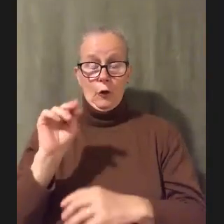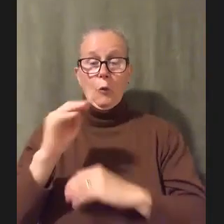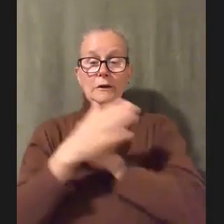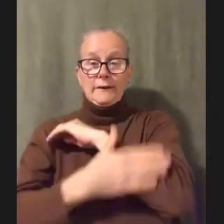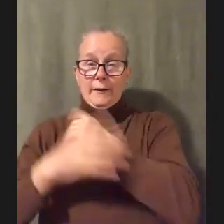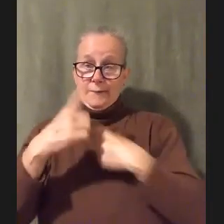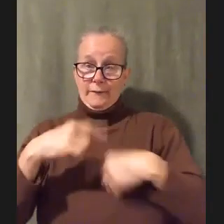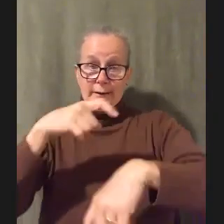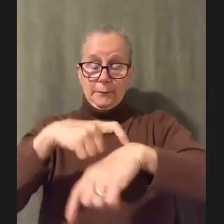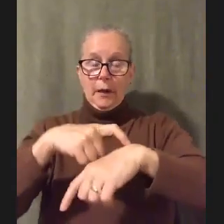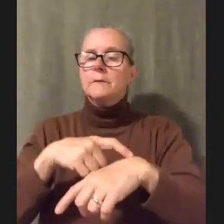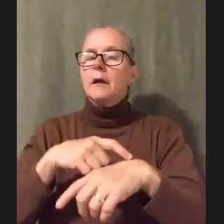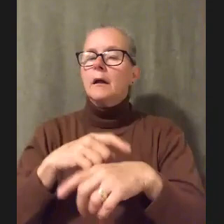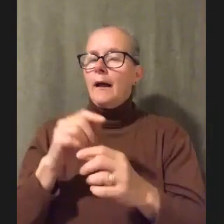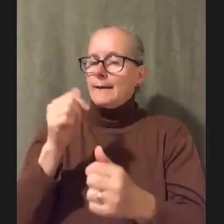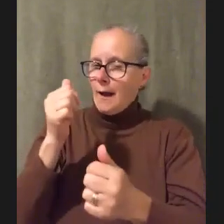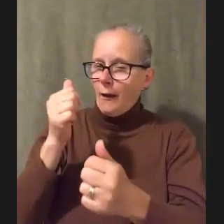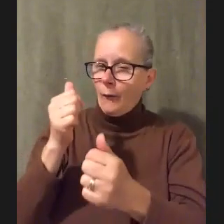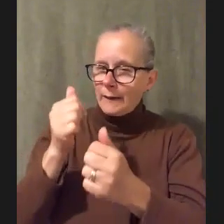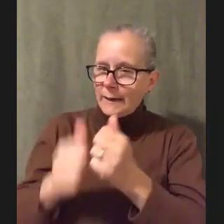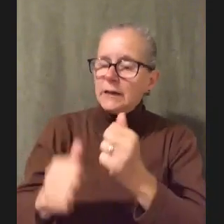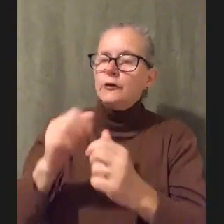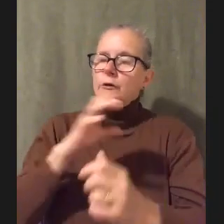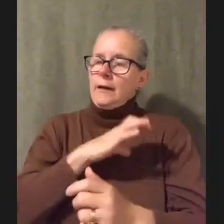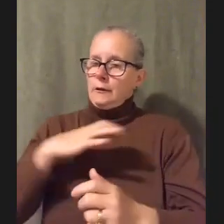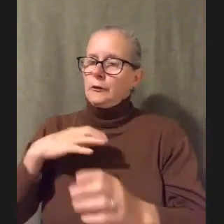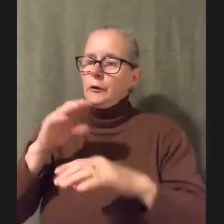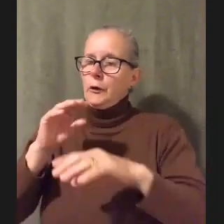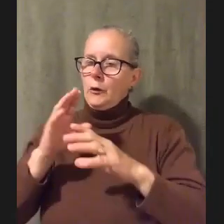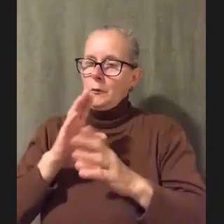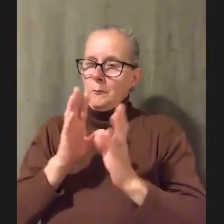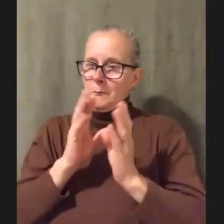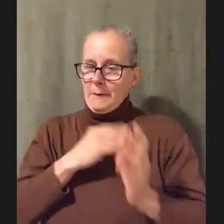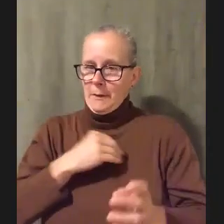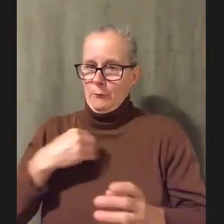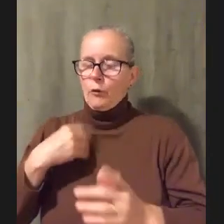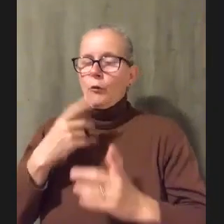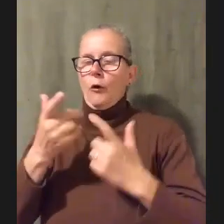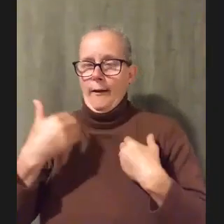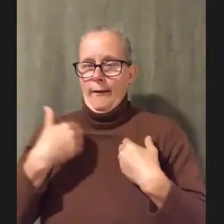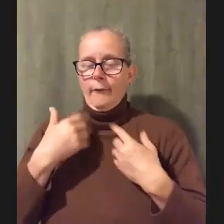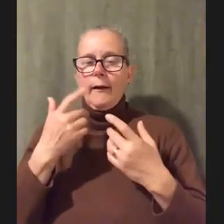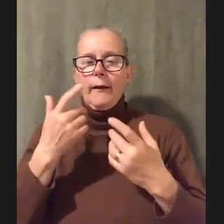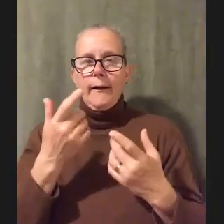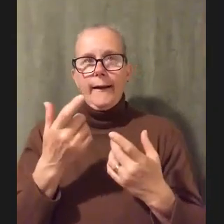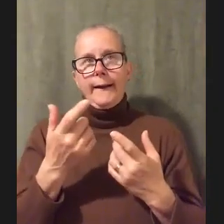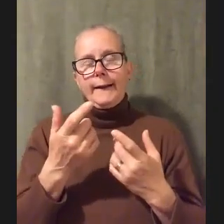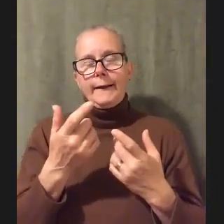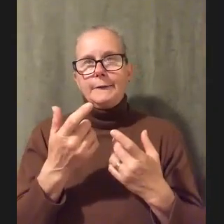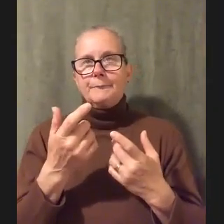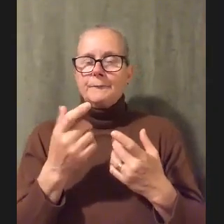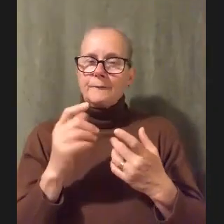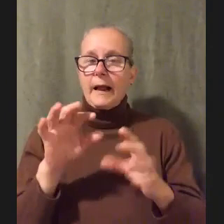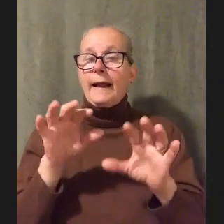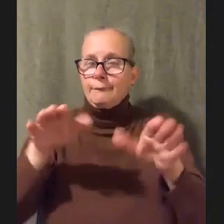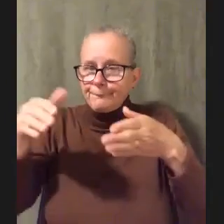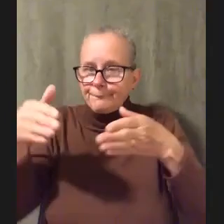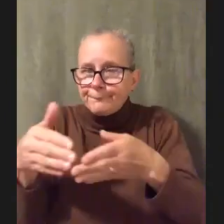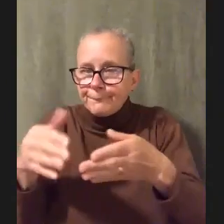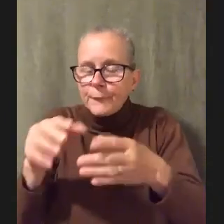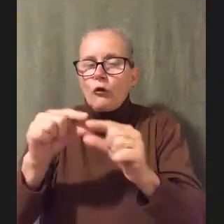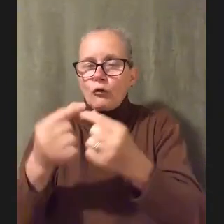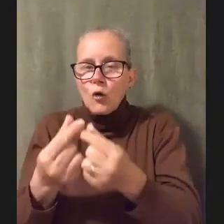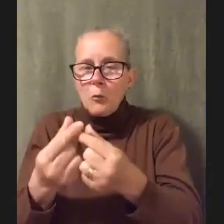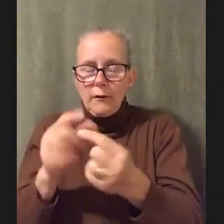force is meeting, each county council member will be establishing a work group from their county